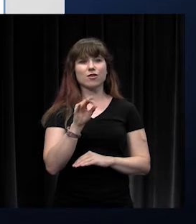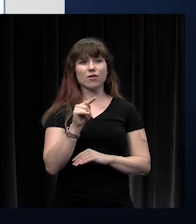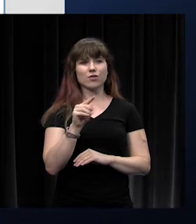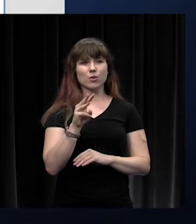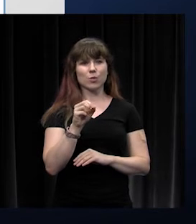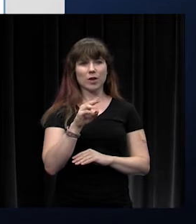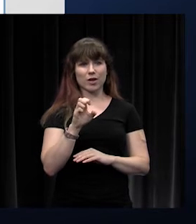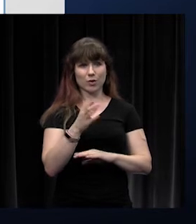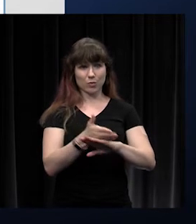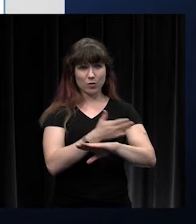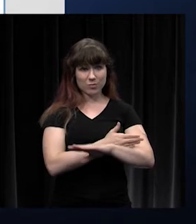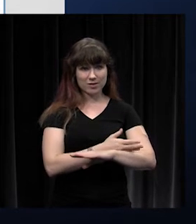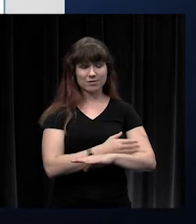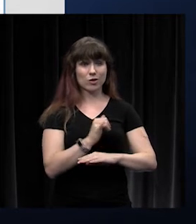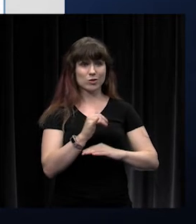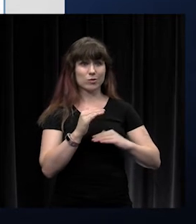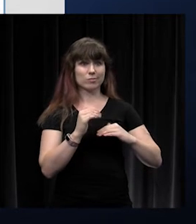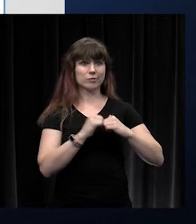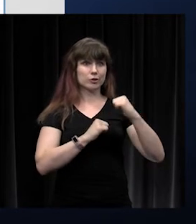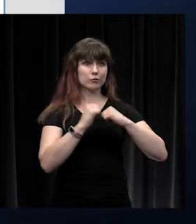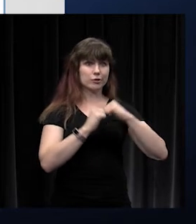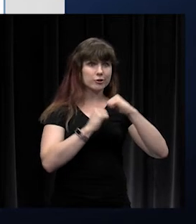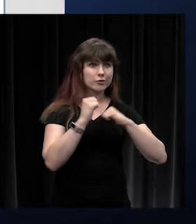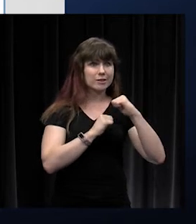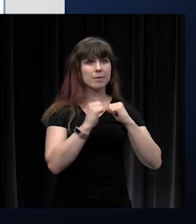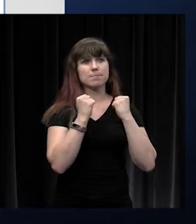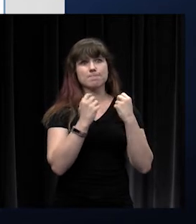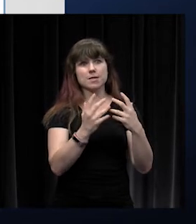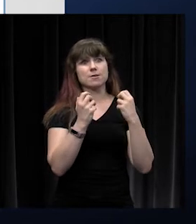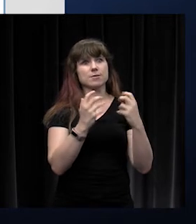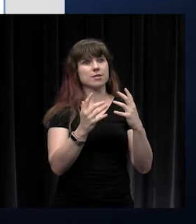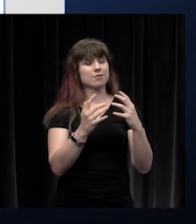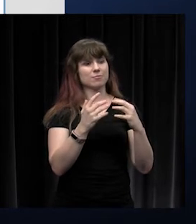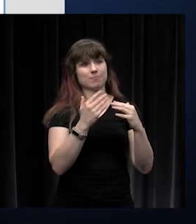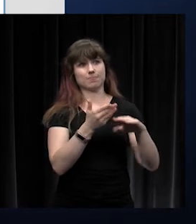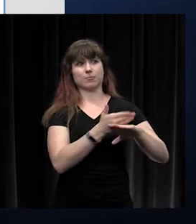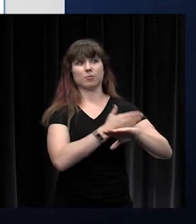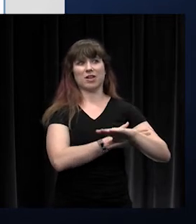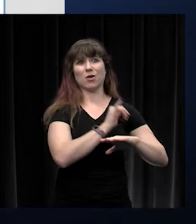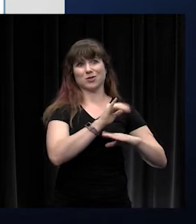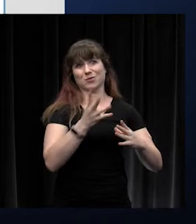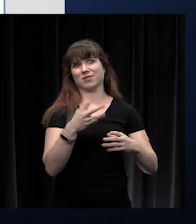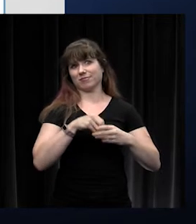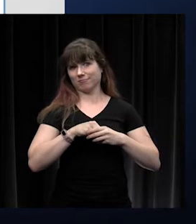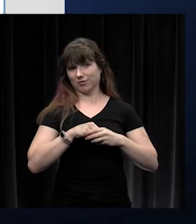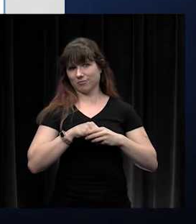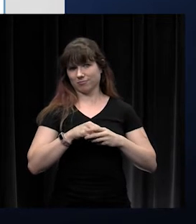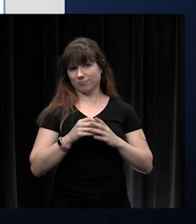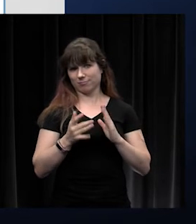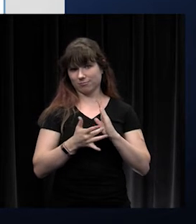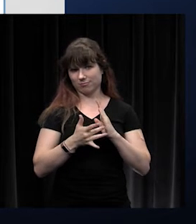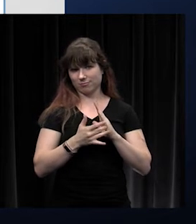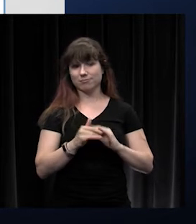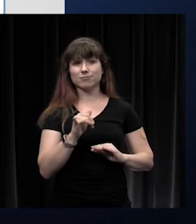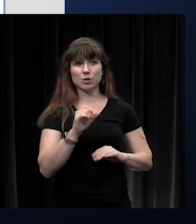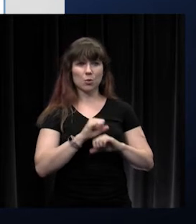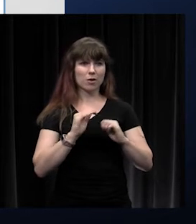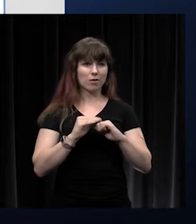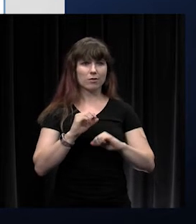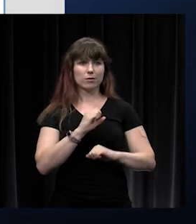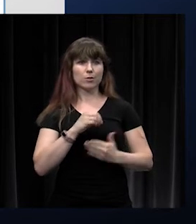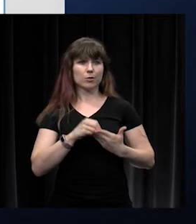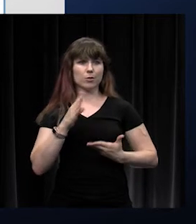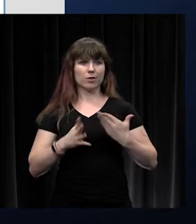construction improvements that have to occur, and that there's a lot of technology involved in that, as well as working on our student engagement and how we're